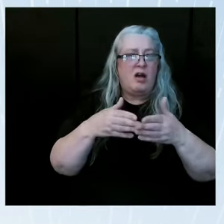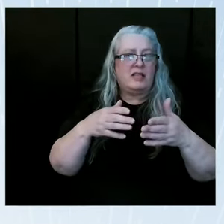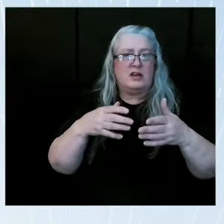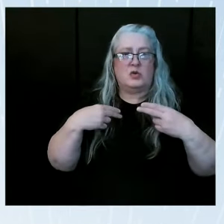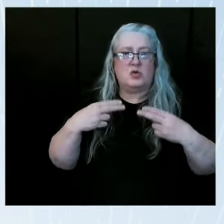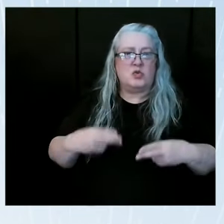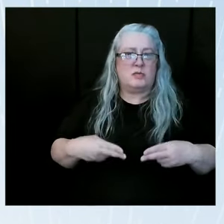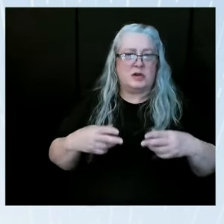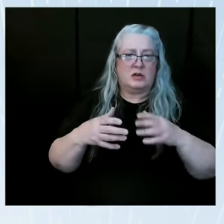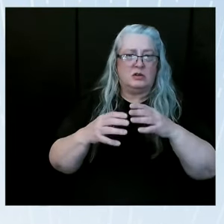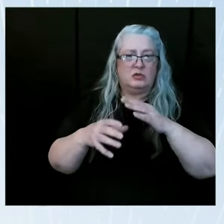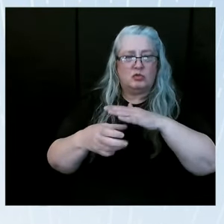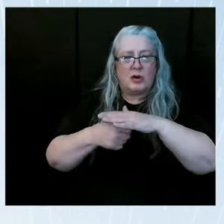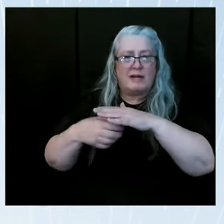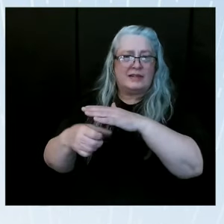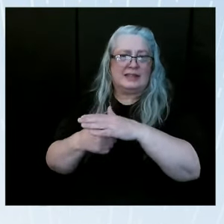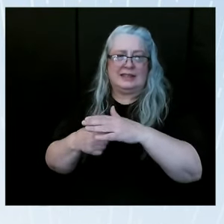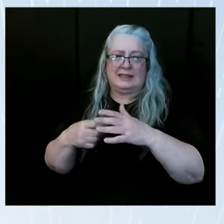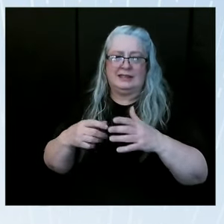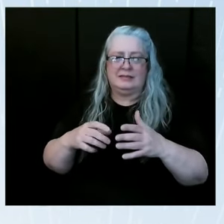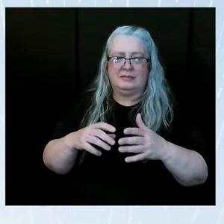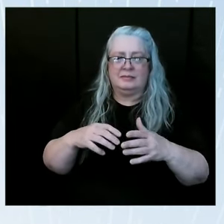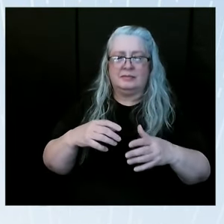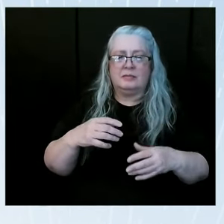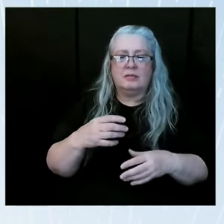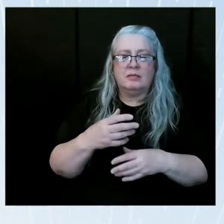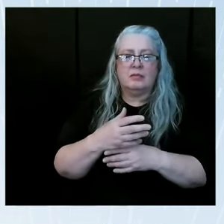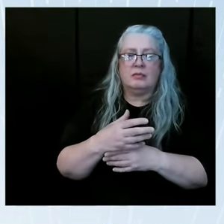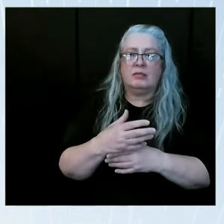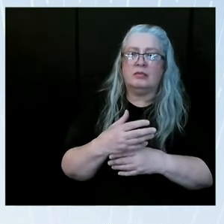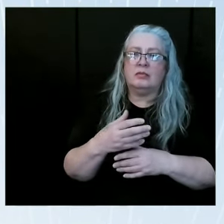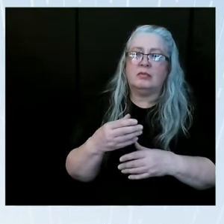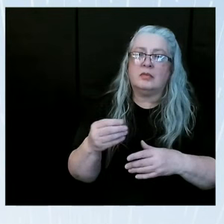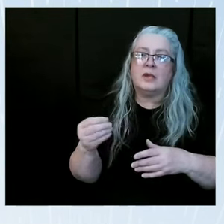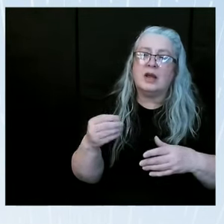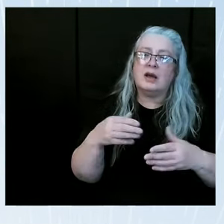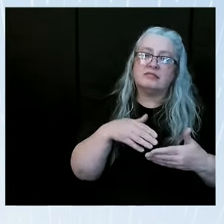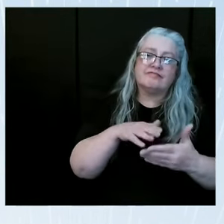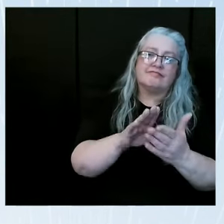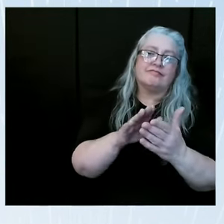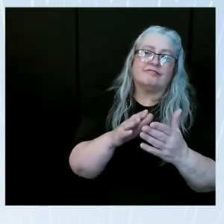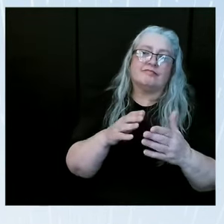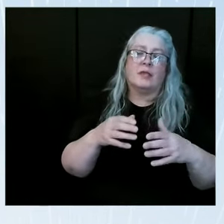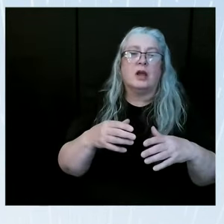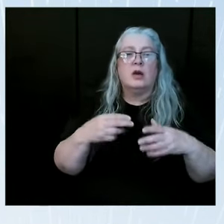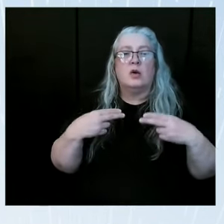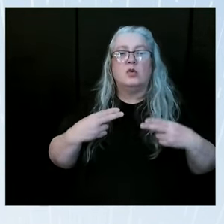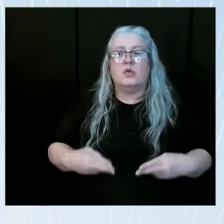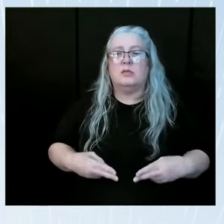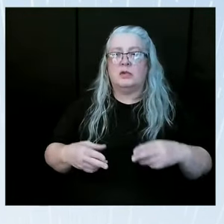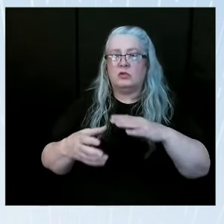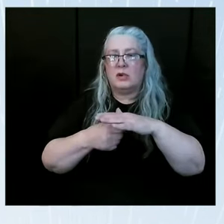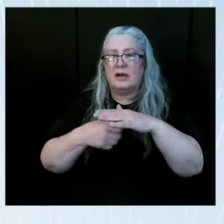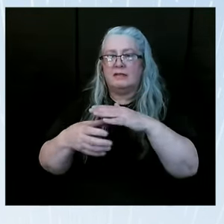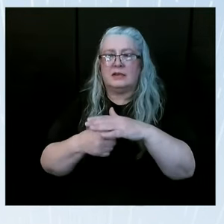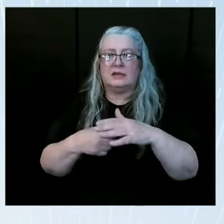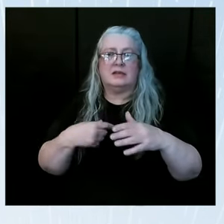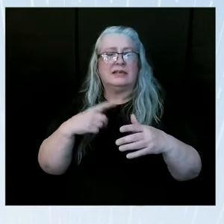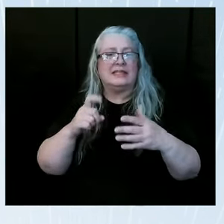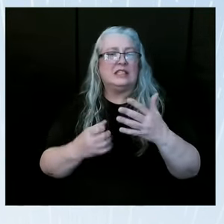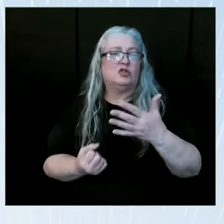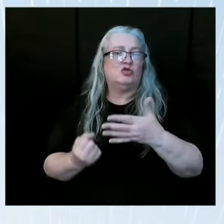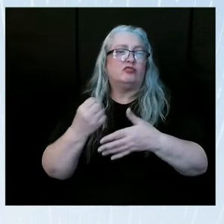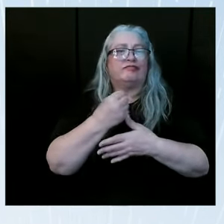the full force of the Justice Department to this fight. Since then, we have taken important steps to implement the strategy.